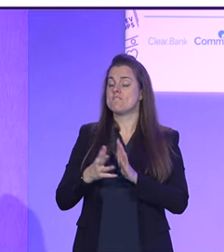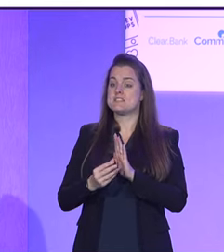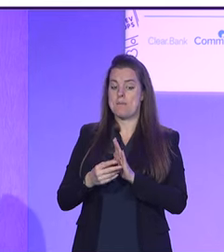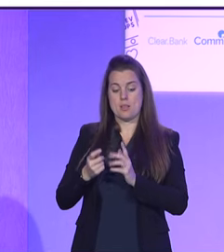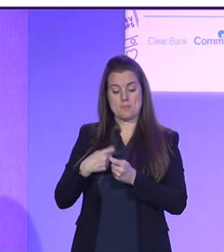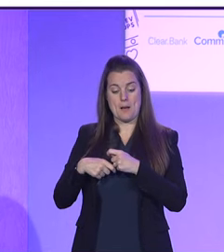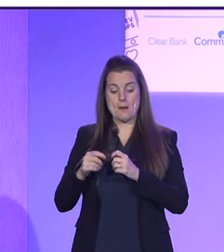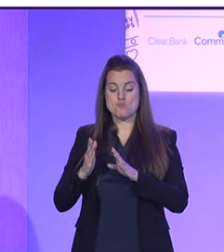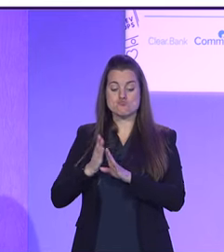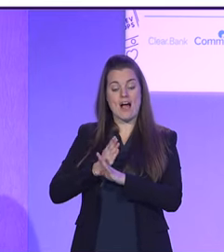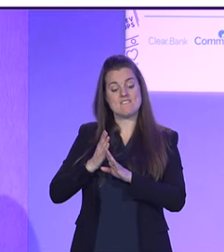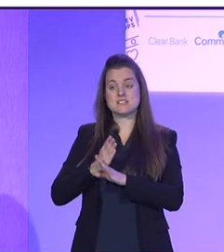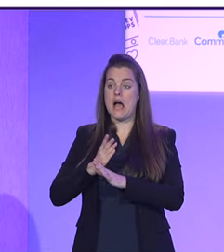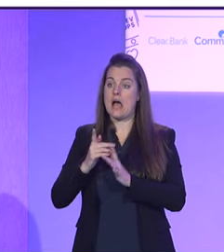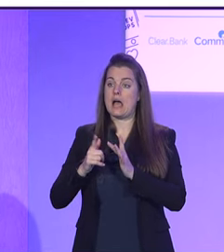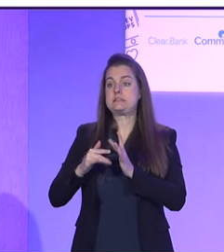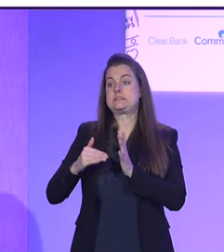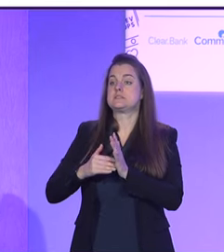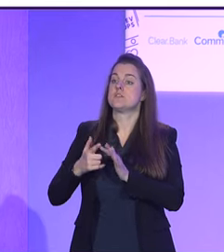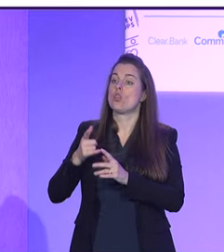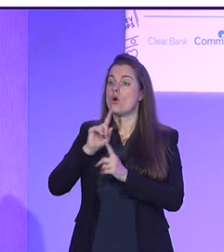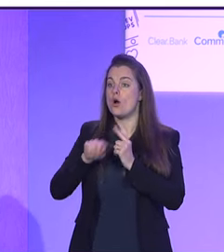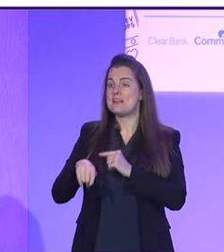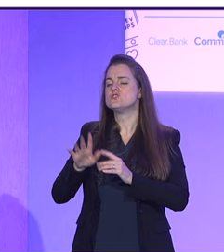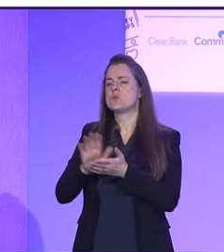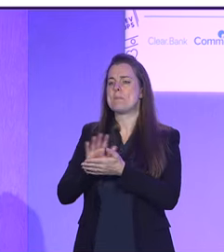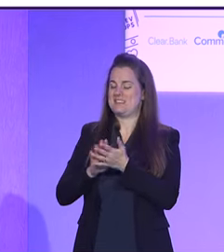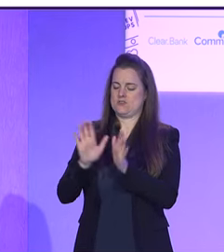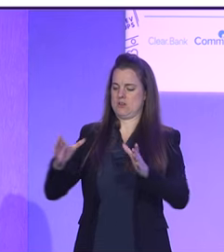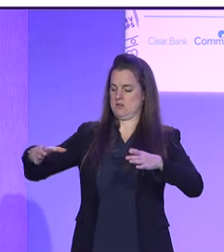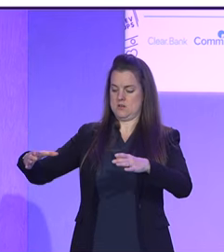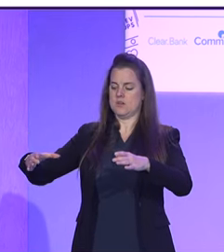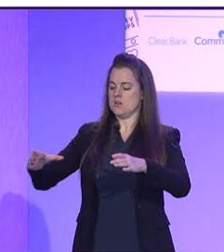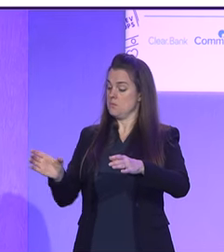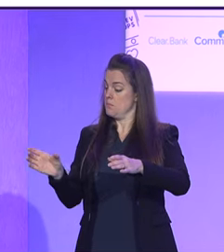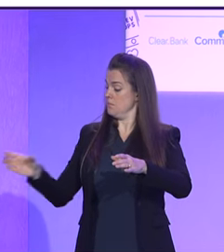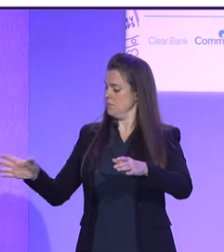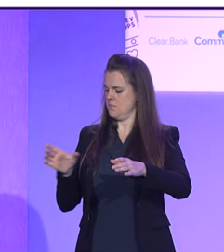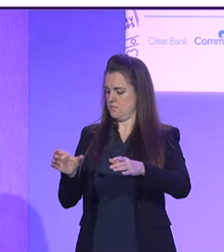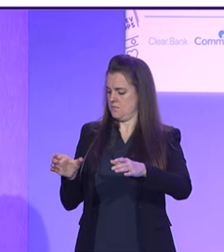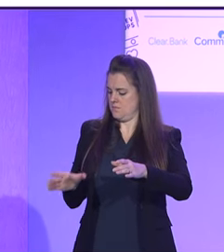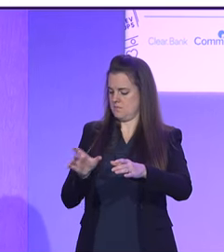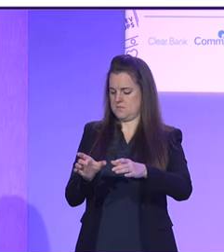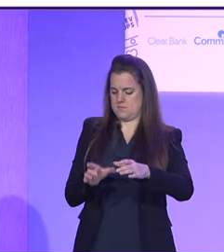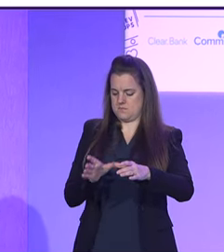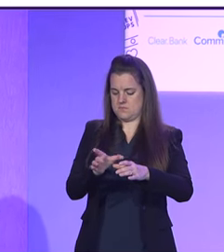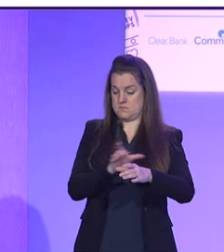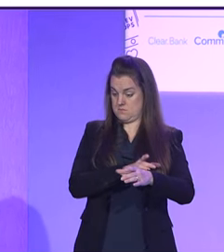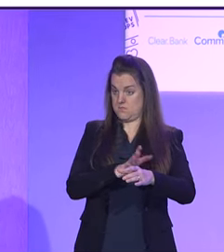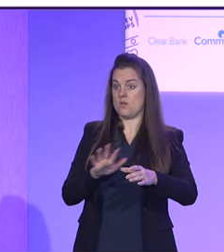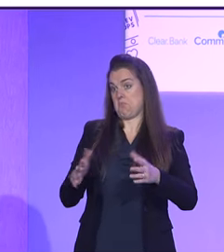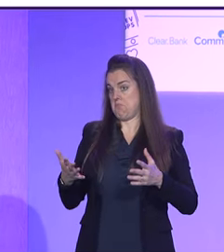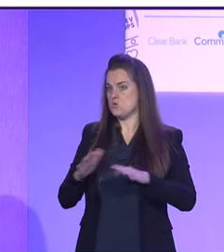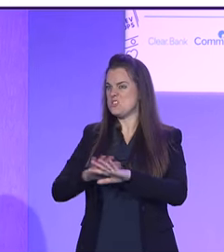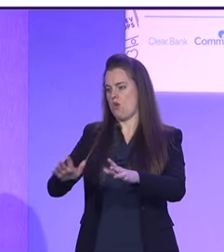commons, so everyone gets their own share of the resource and they're all isolated from each other. Or you can